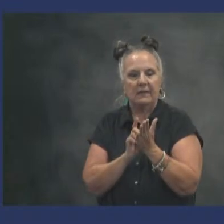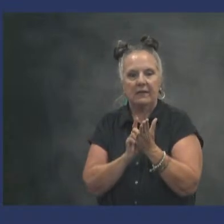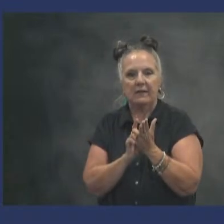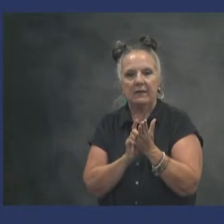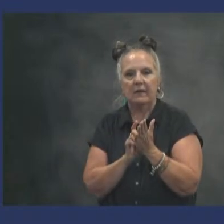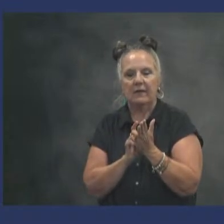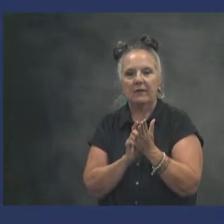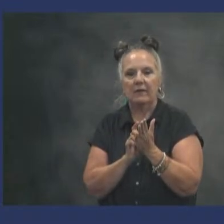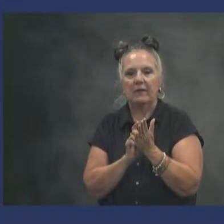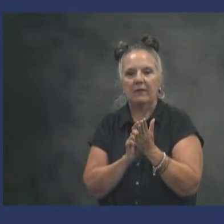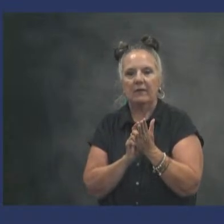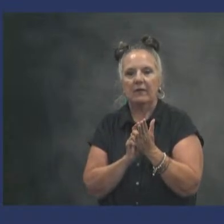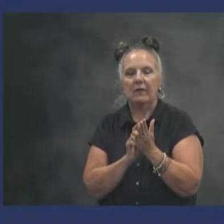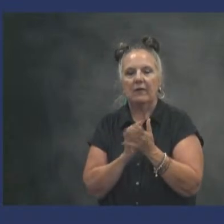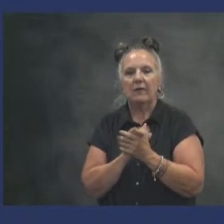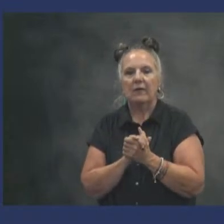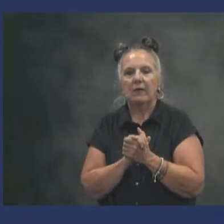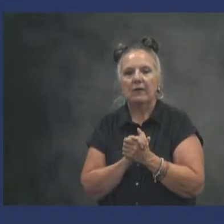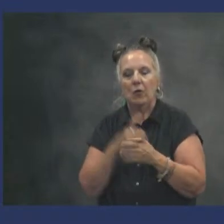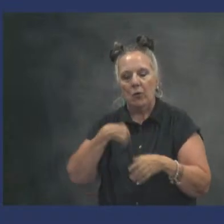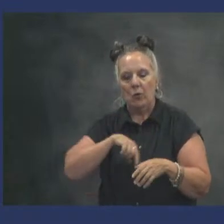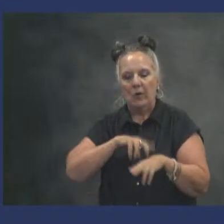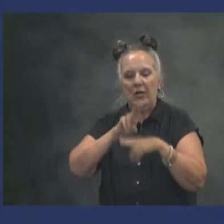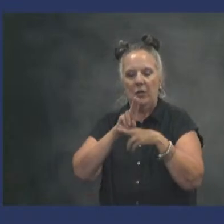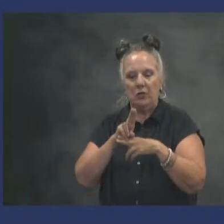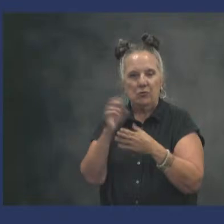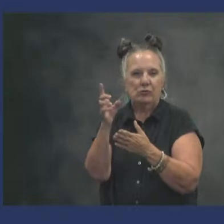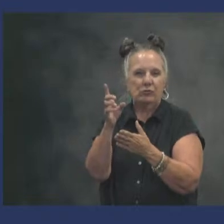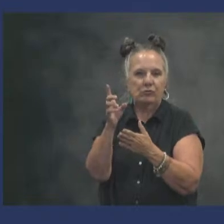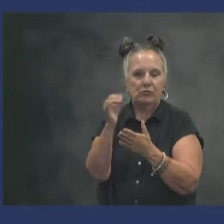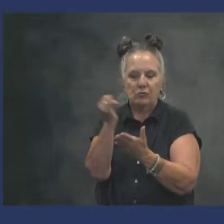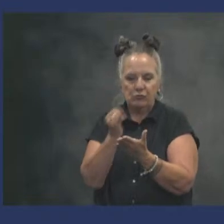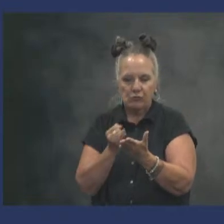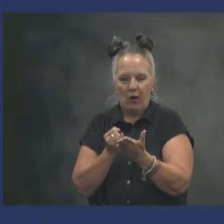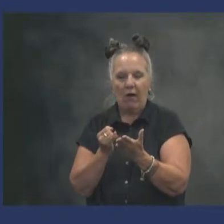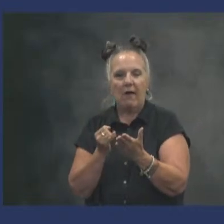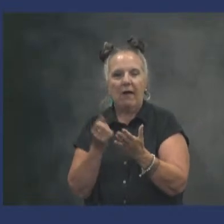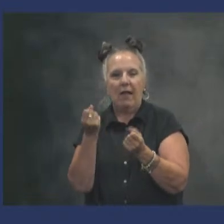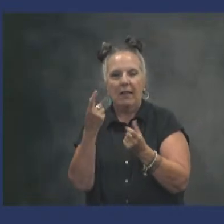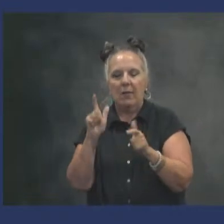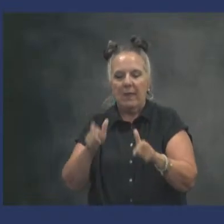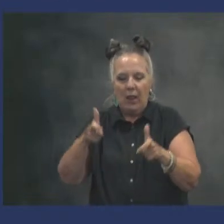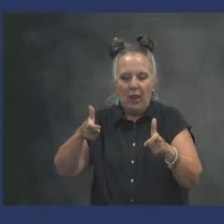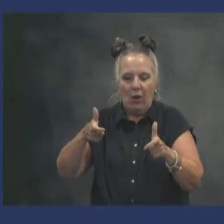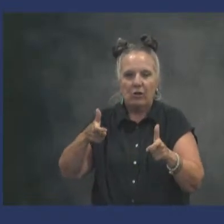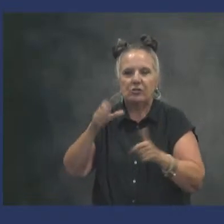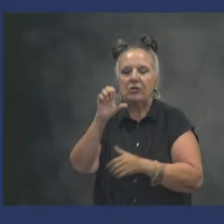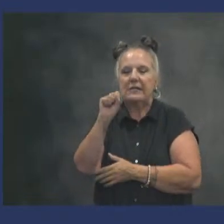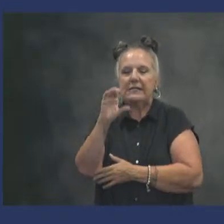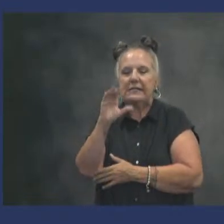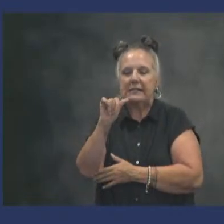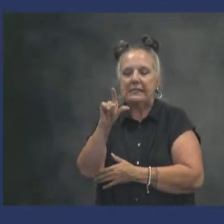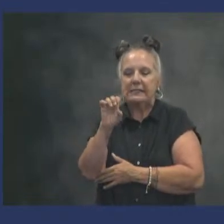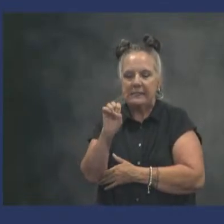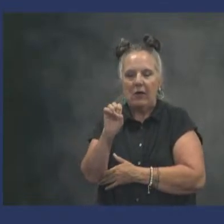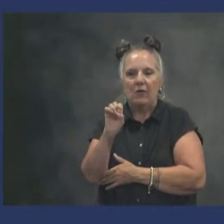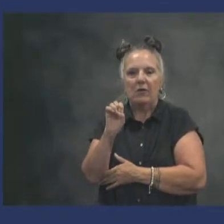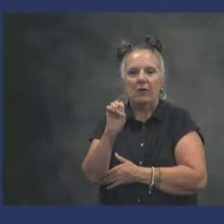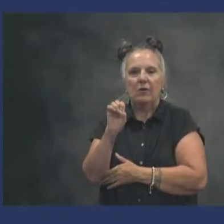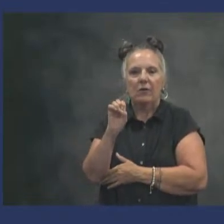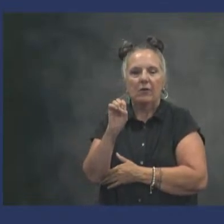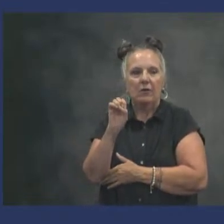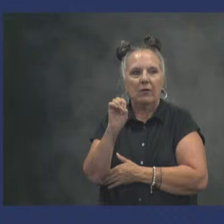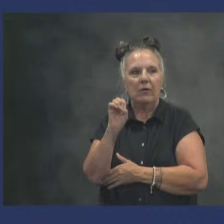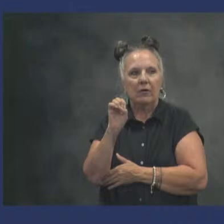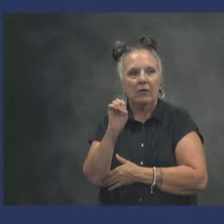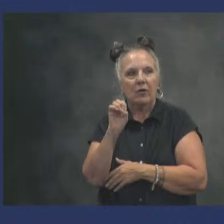we use drawings that are a little bit larger in scale, so you can see a lot of the design elements. On